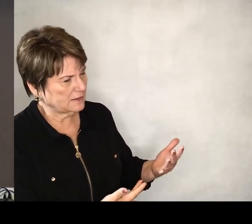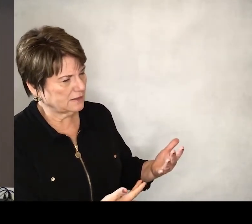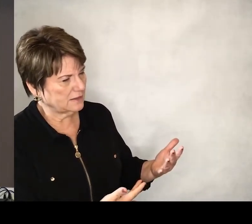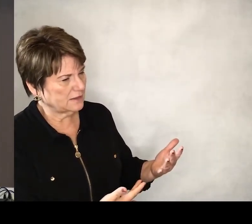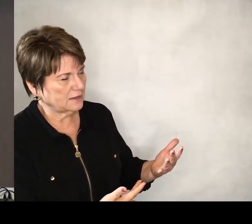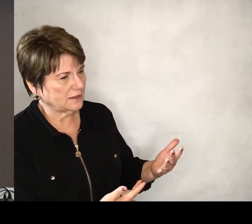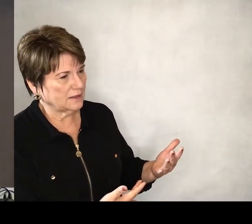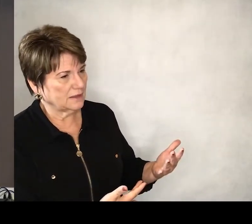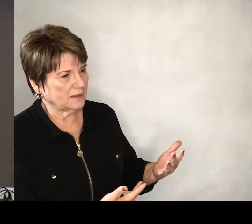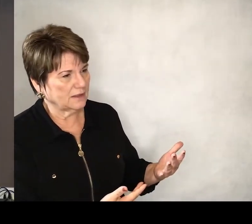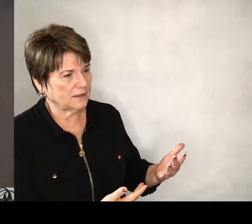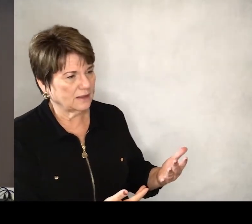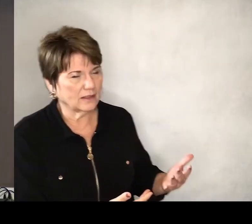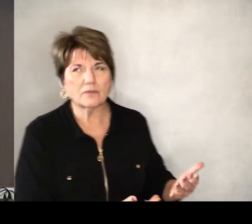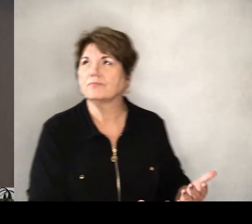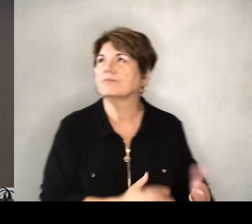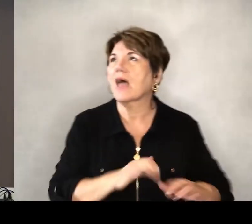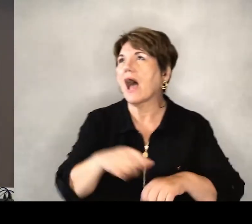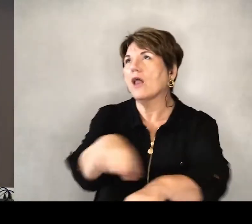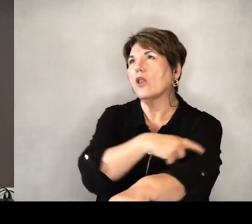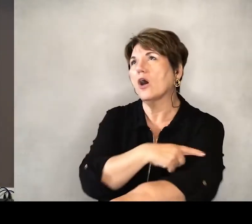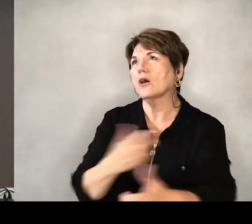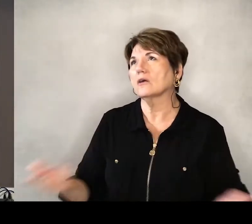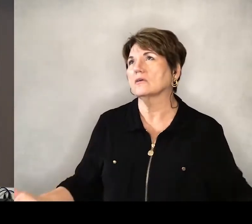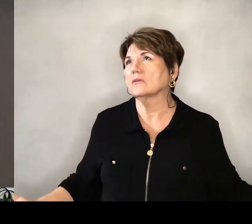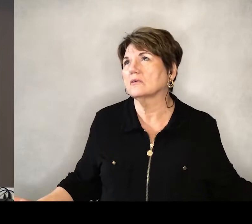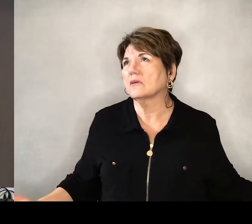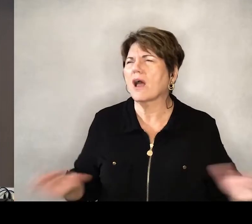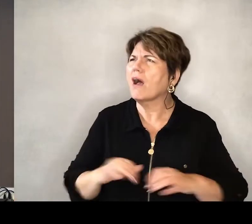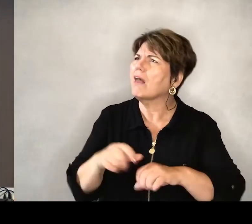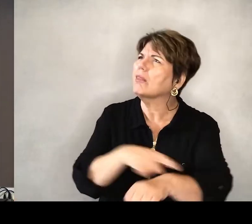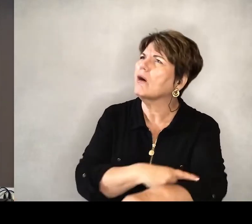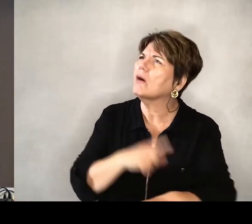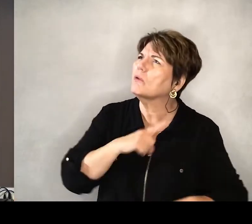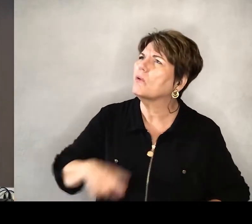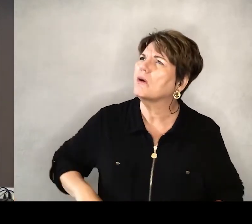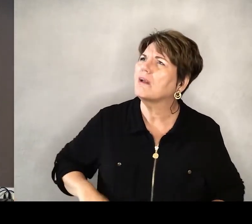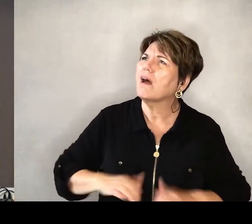Those times we say, "How long, Lord? How long?"